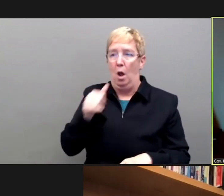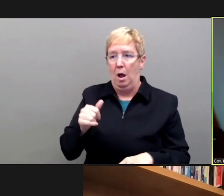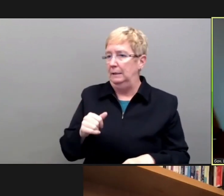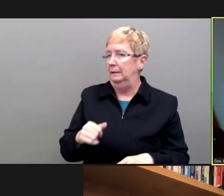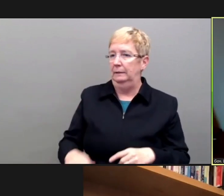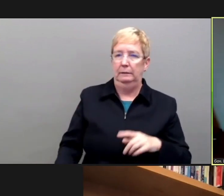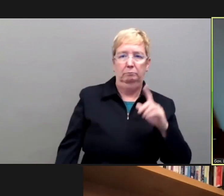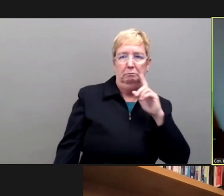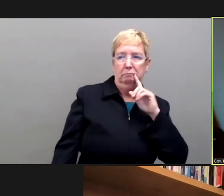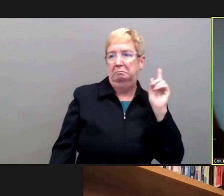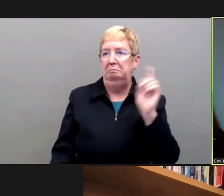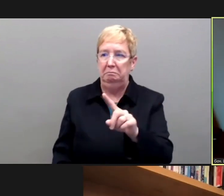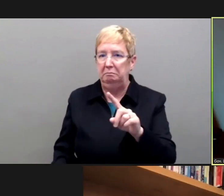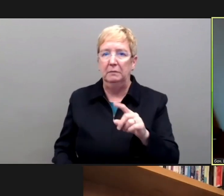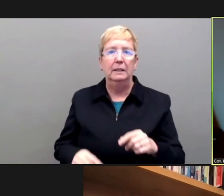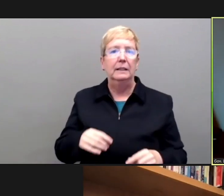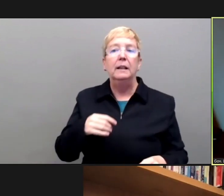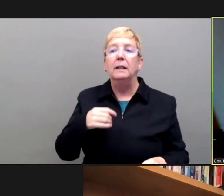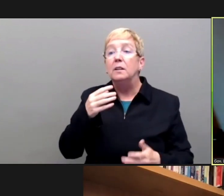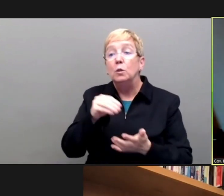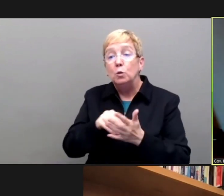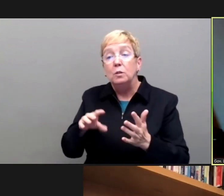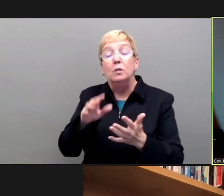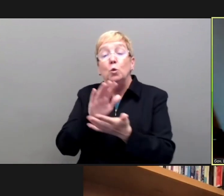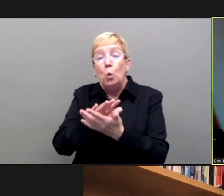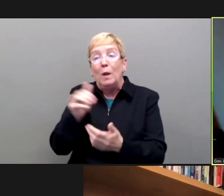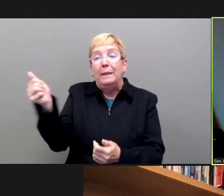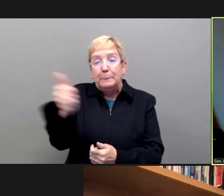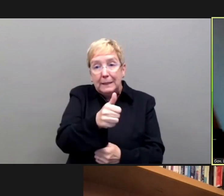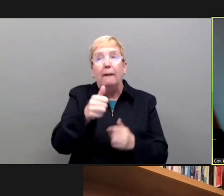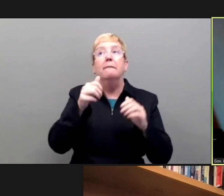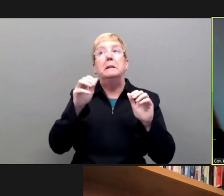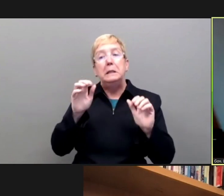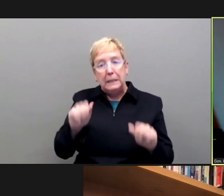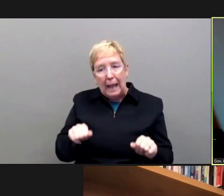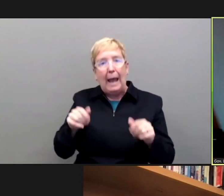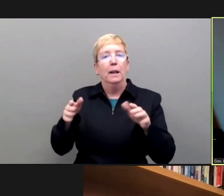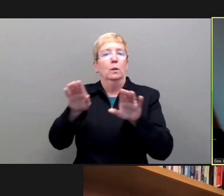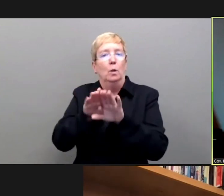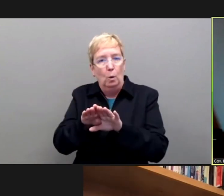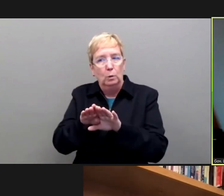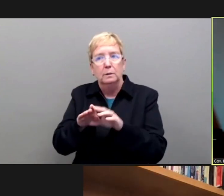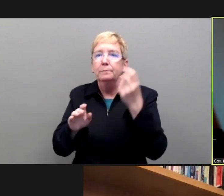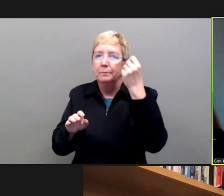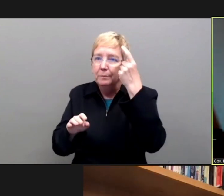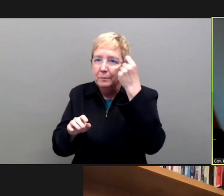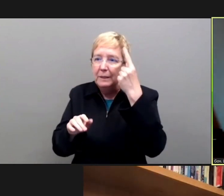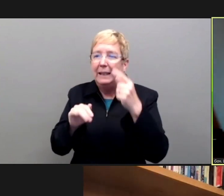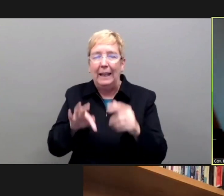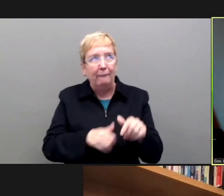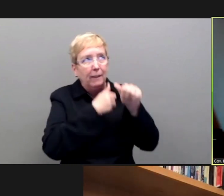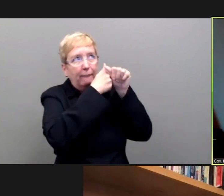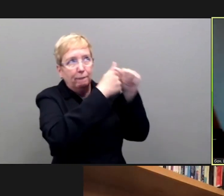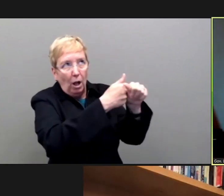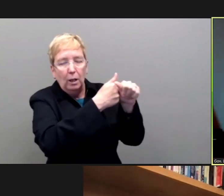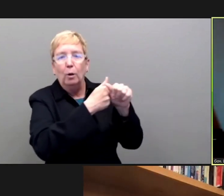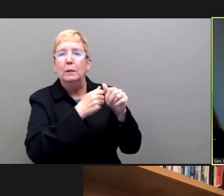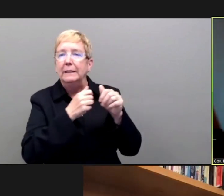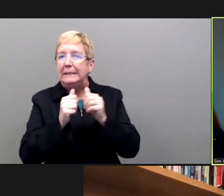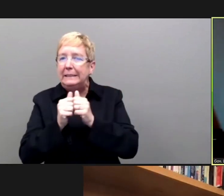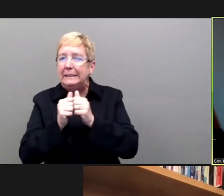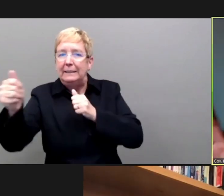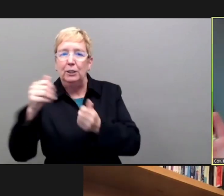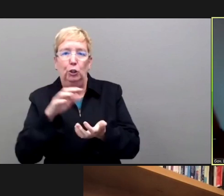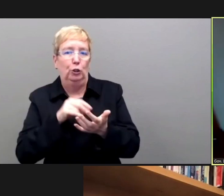they can't close as long as they can meet the distance learning requirements of the state for their populations. But we're encouraging